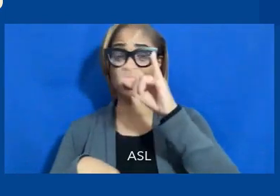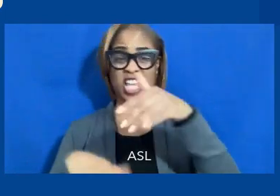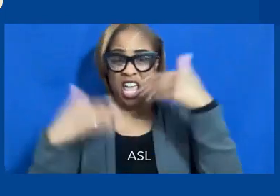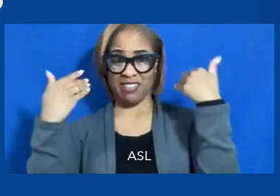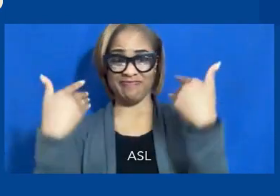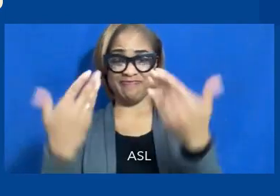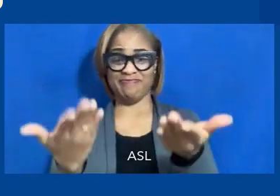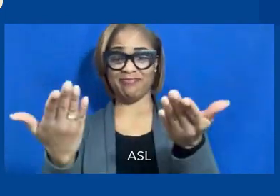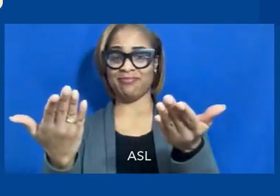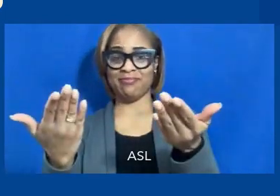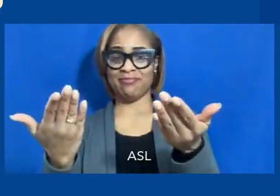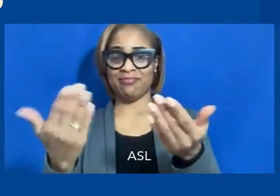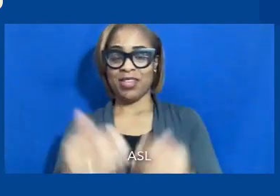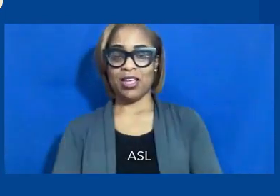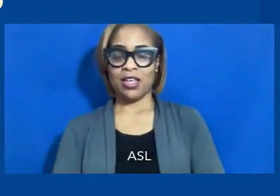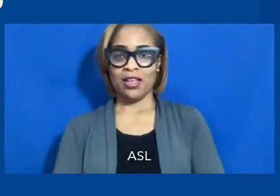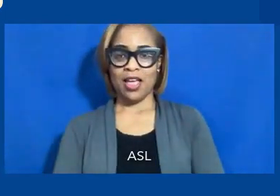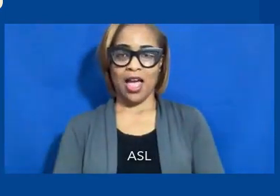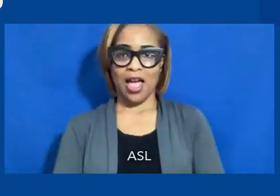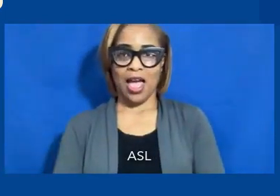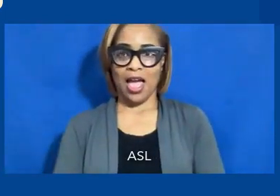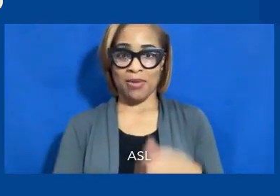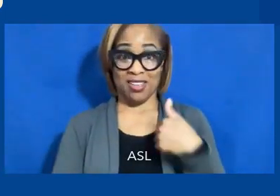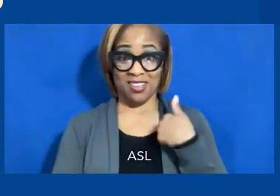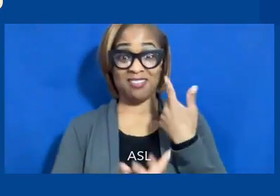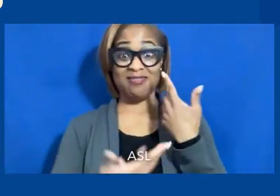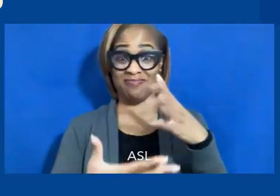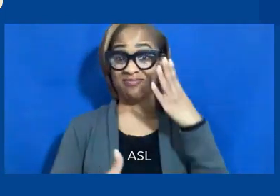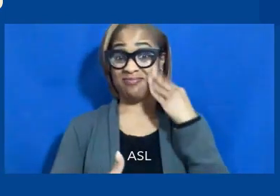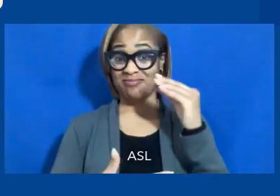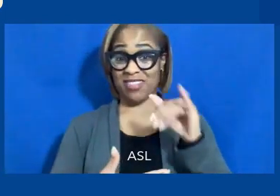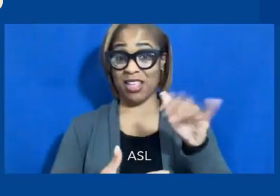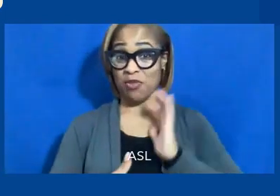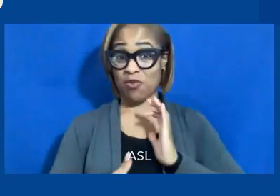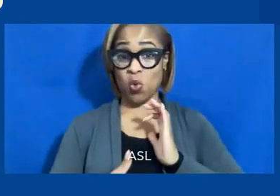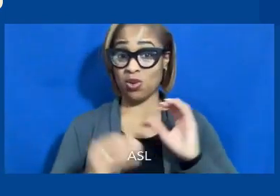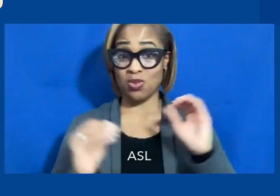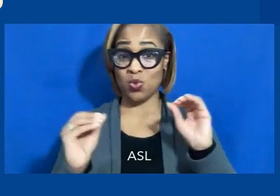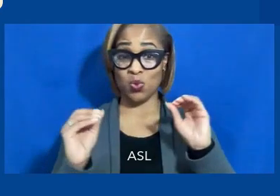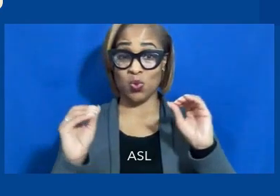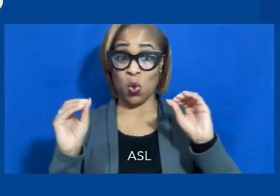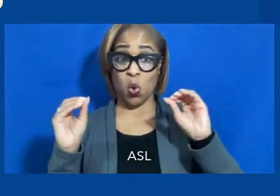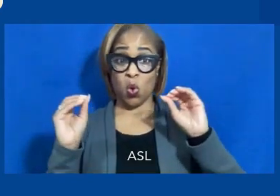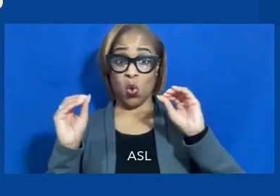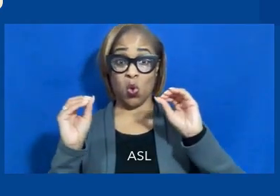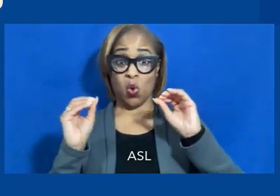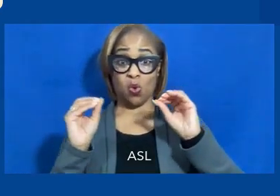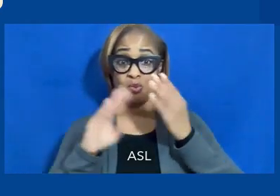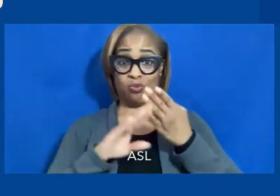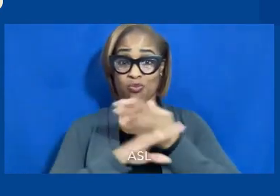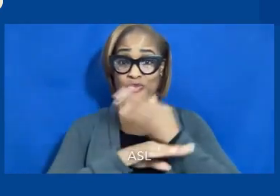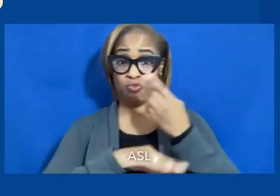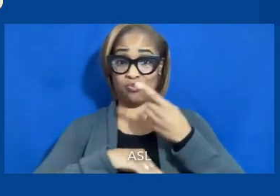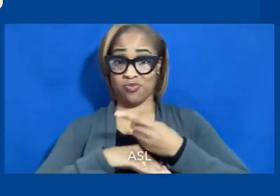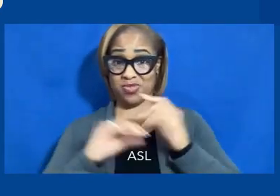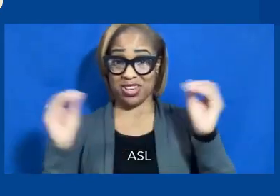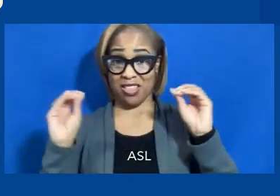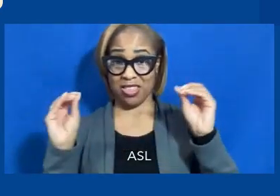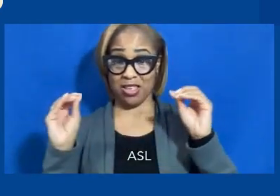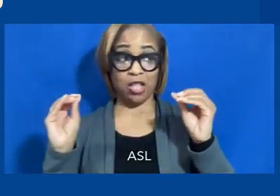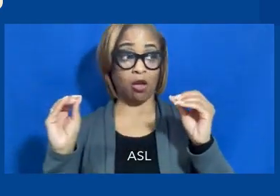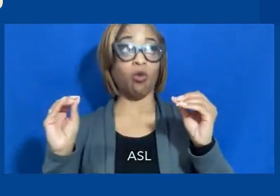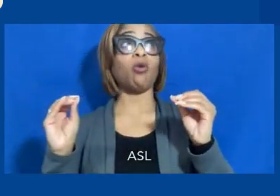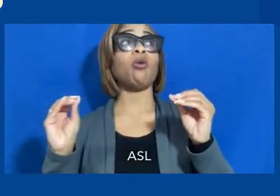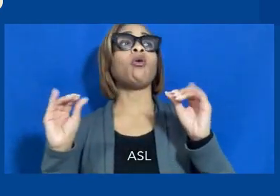And I've been in those situations where I haven't even had a PA, and I'm just like, okay, like good luck to me. And I think